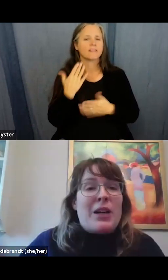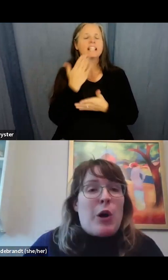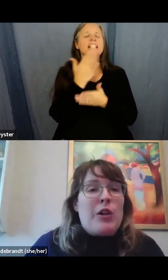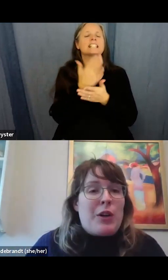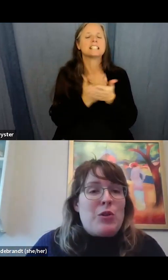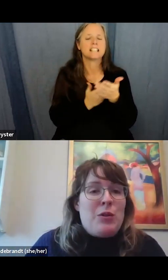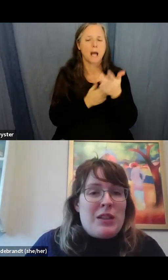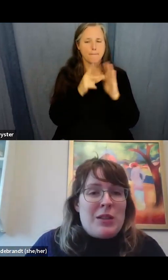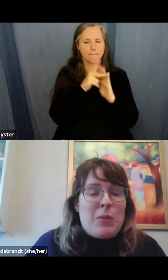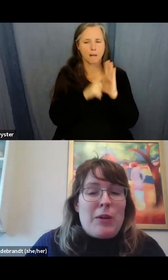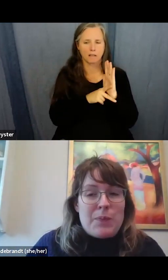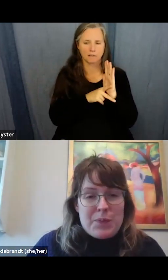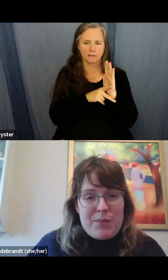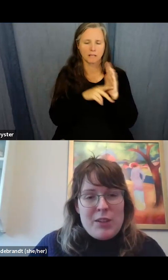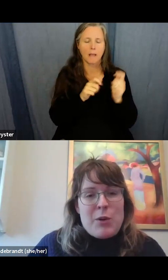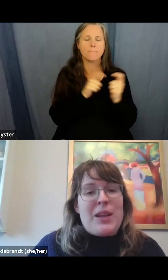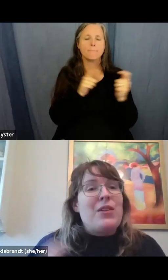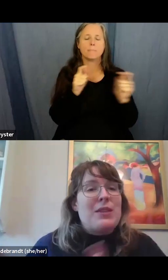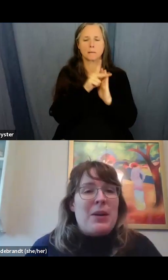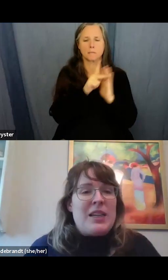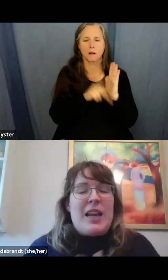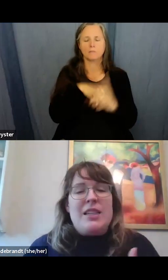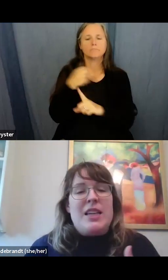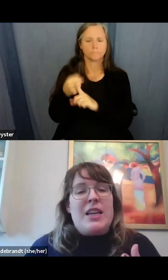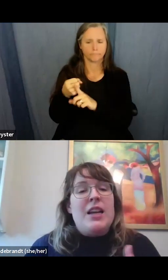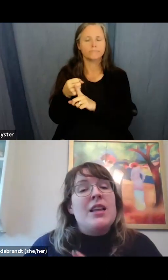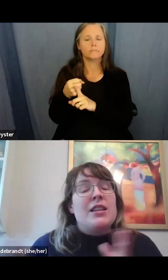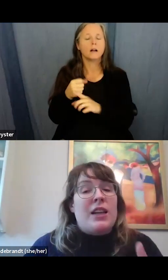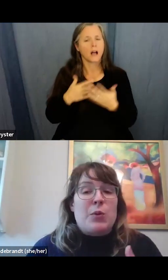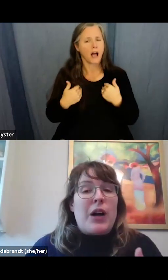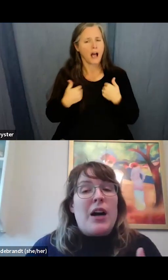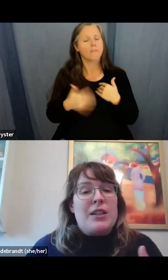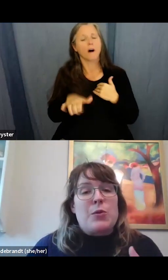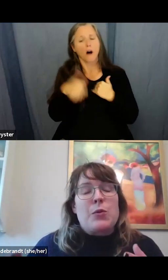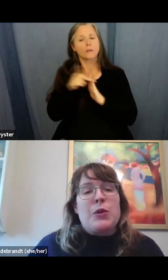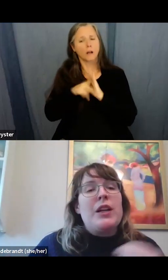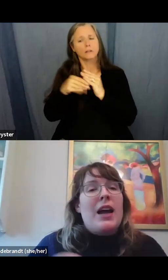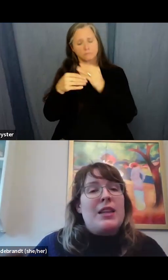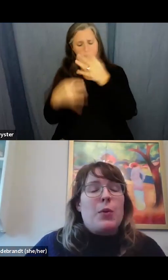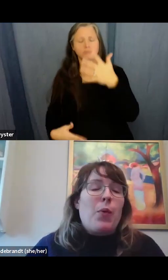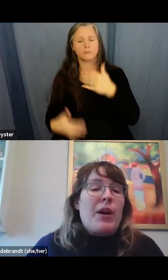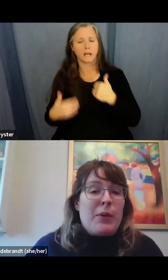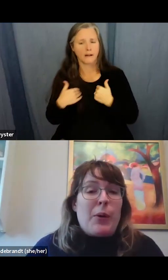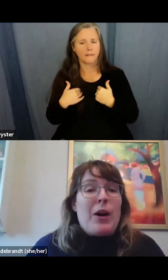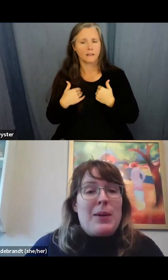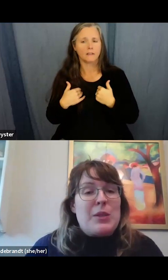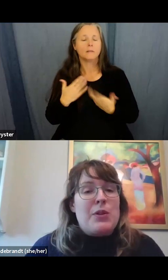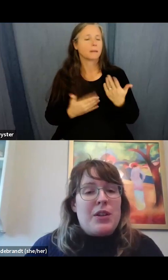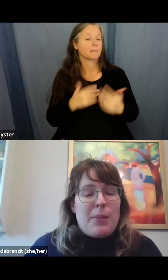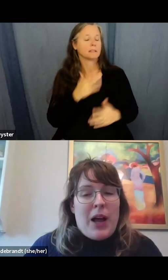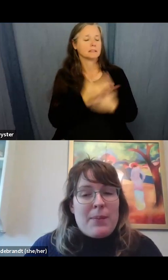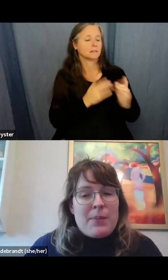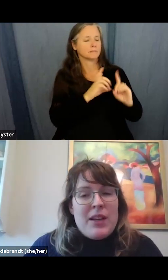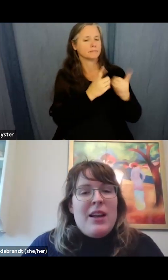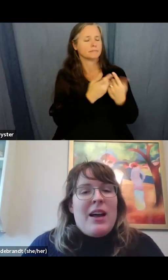these impact all of our students as well. So even if somebody is 18, the sexual conduct rule and these reporting requirements will